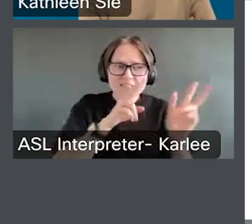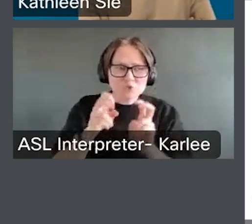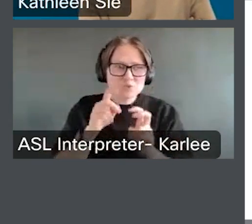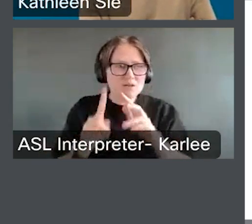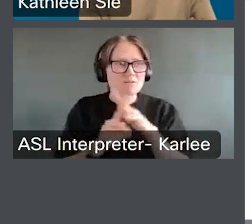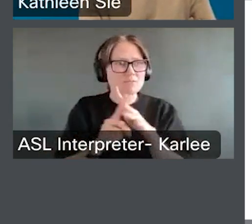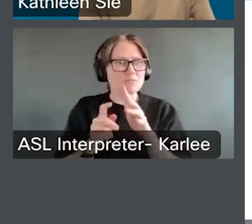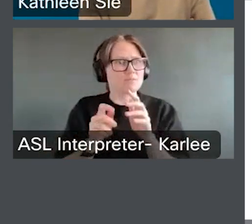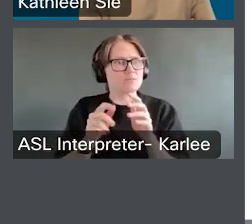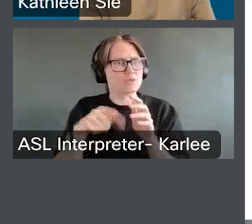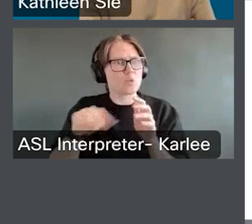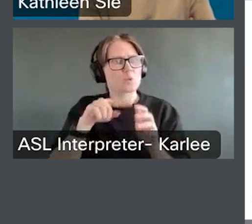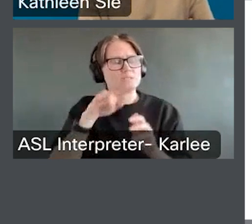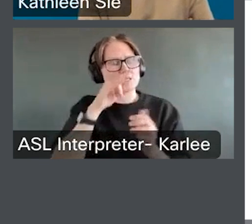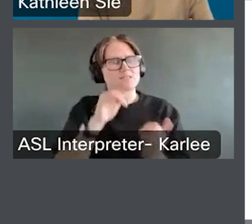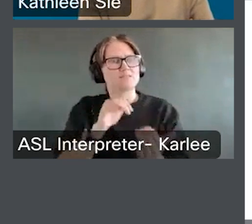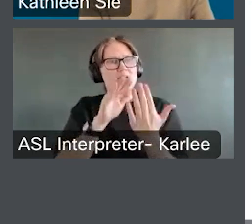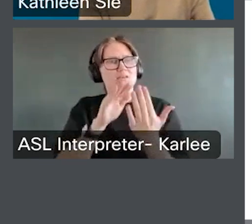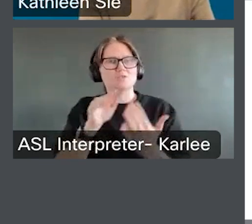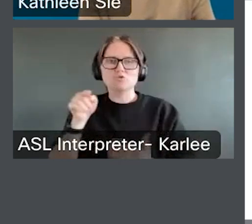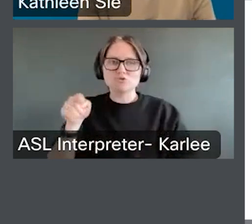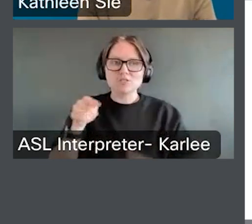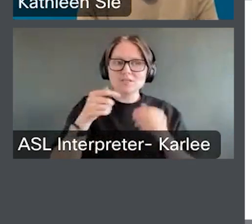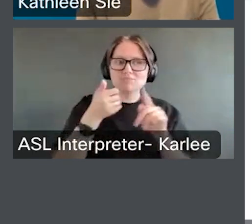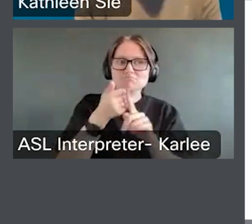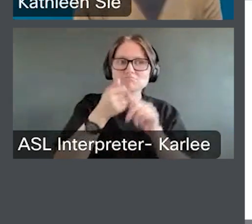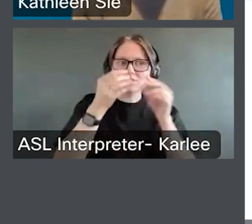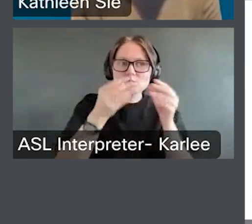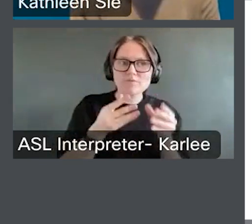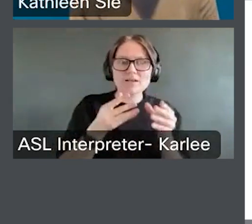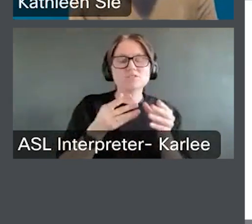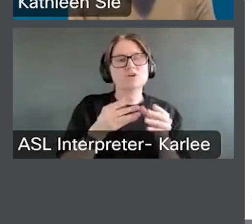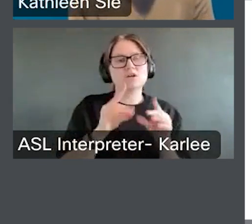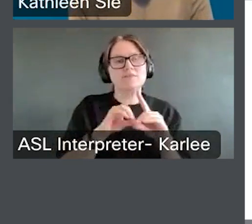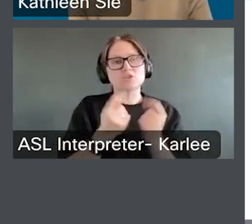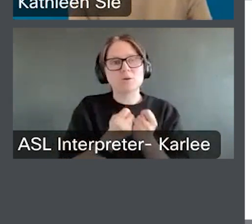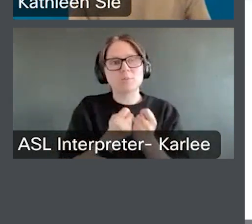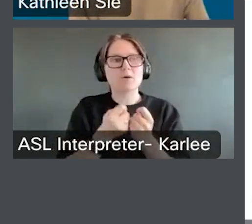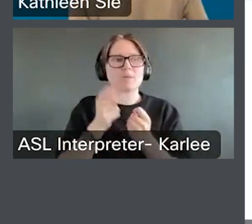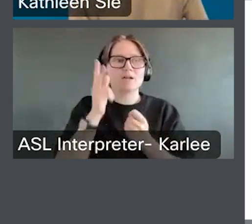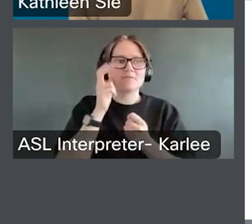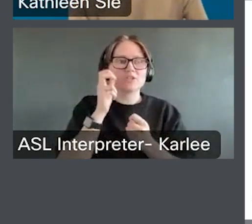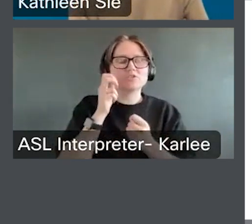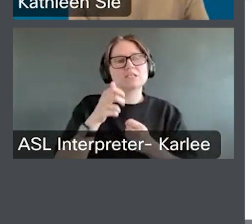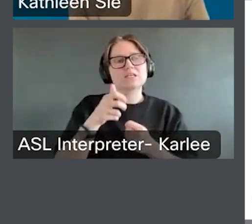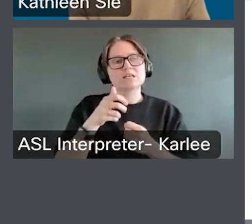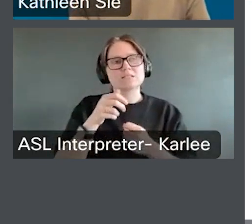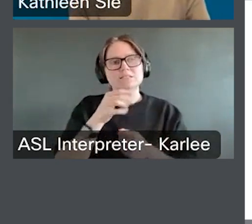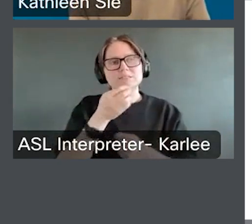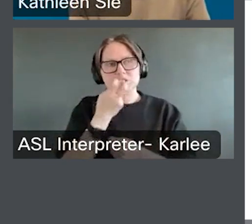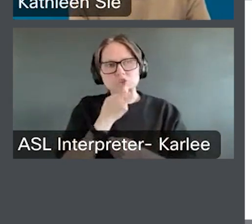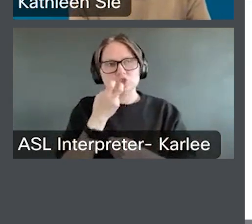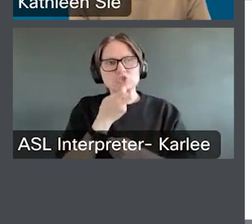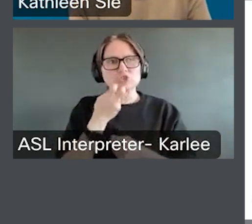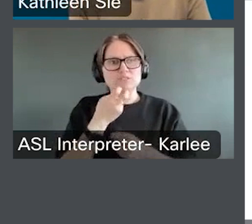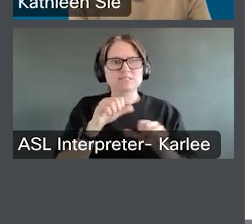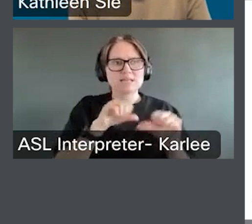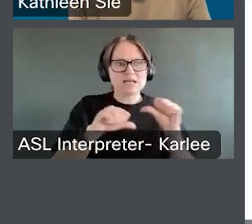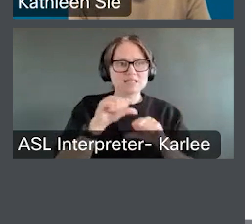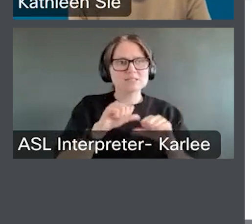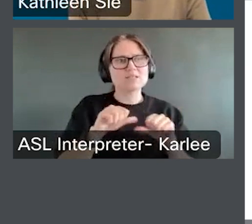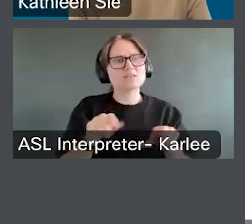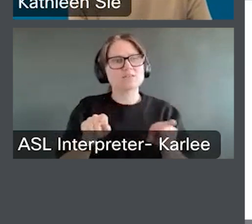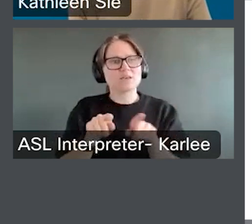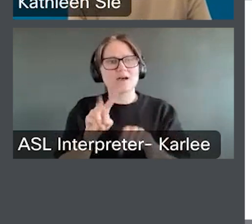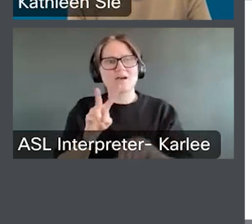a professor in the Department of Hearing and Speech Sciences and the Department of Otolaryngology, Head and Neck Surgery at